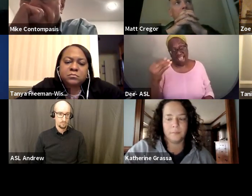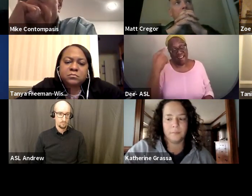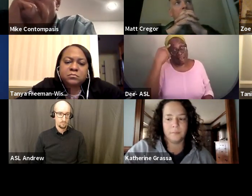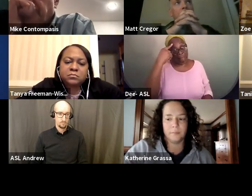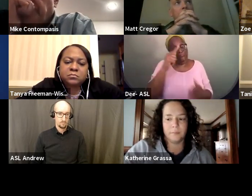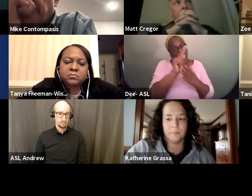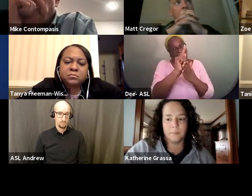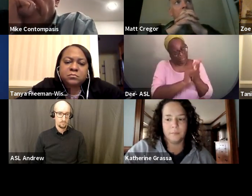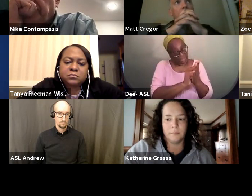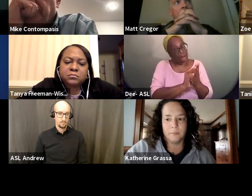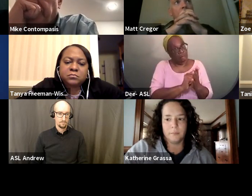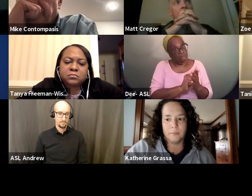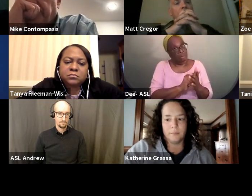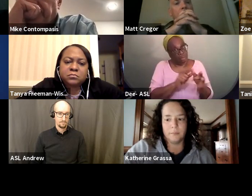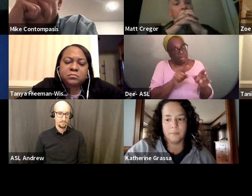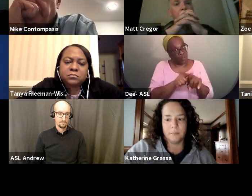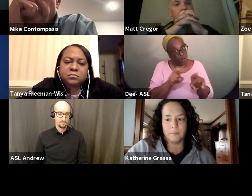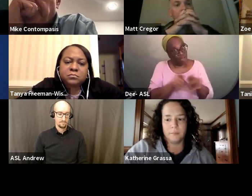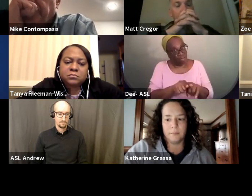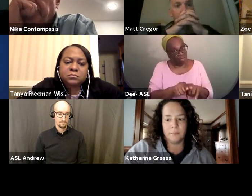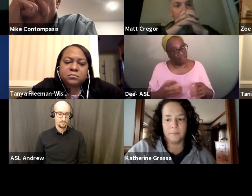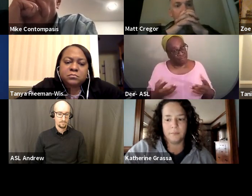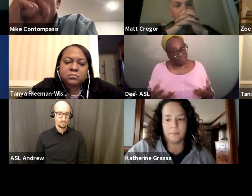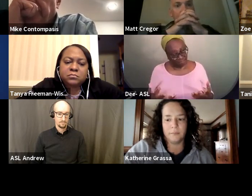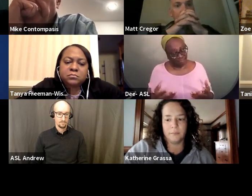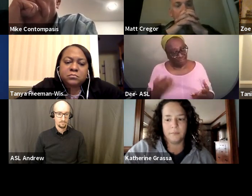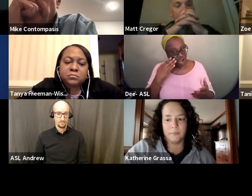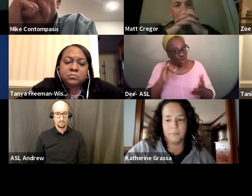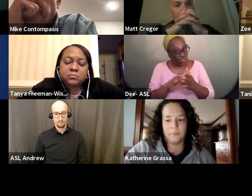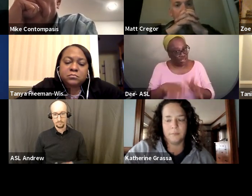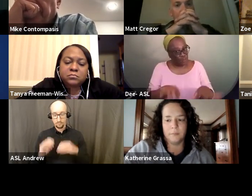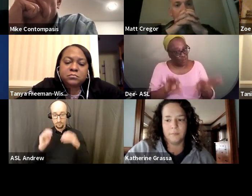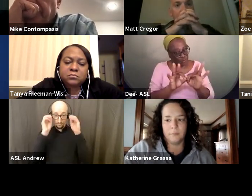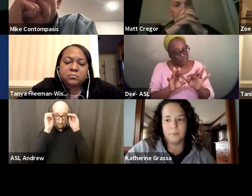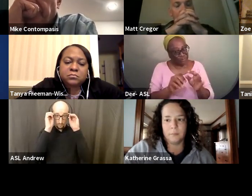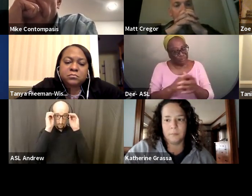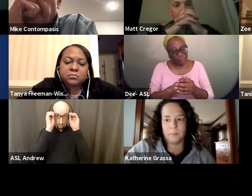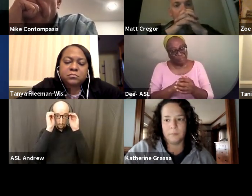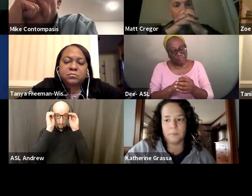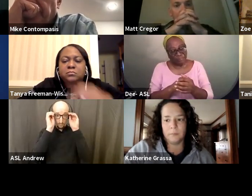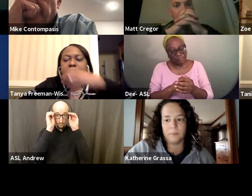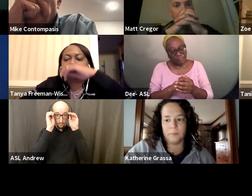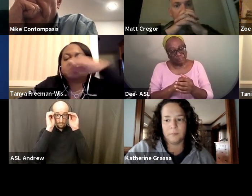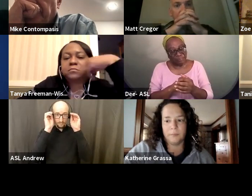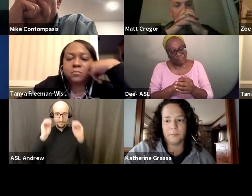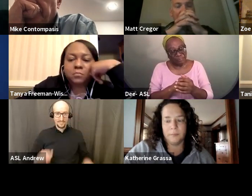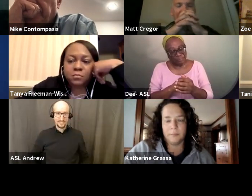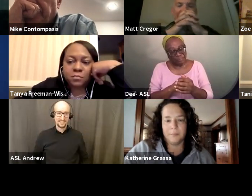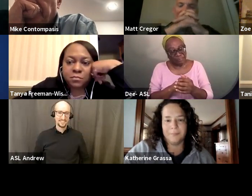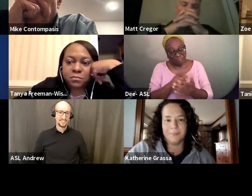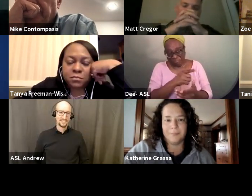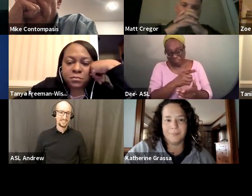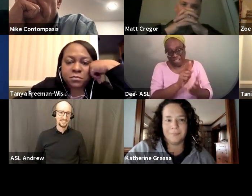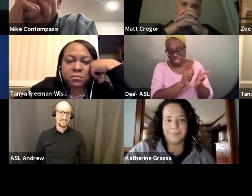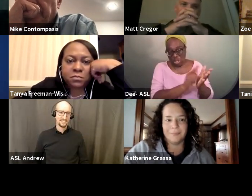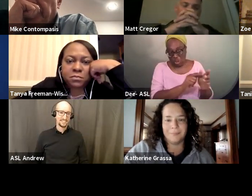And I know that soon we'll be deferring to Mr. Kreger, who's much closer to his law degree than I am.